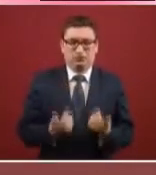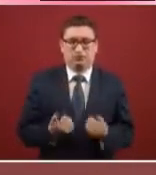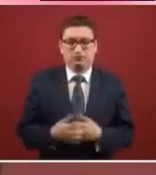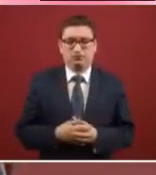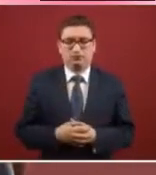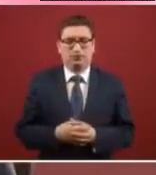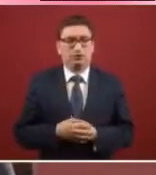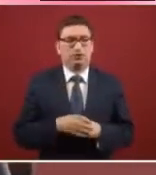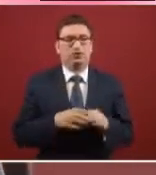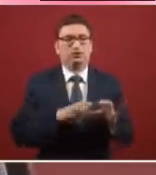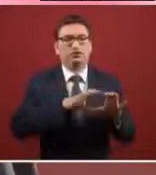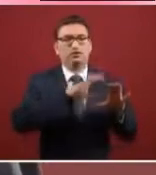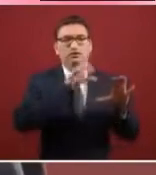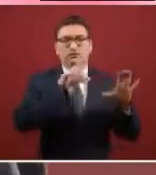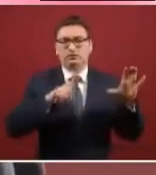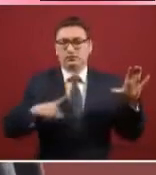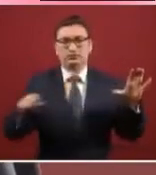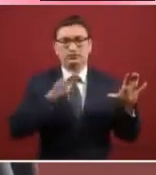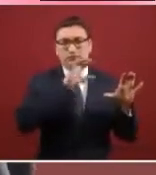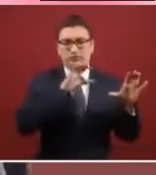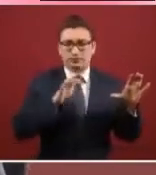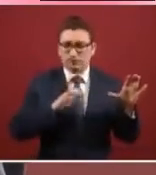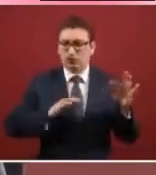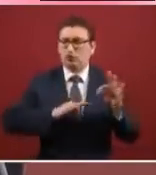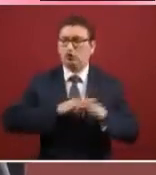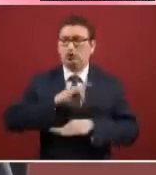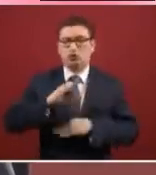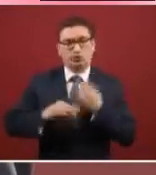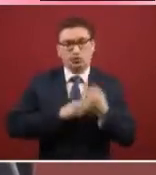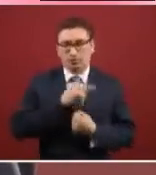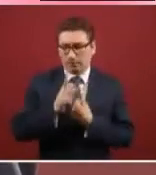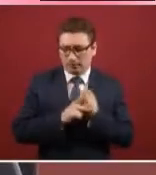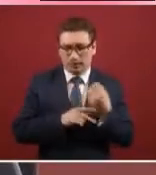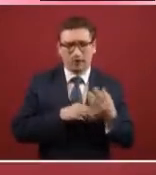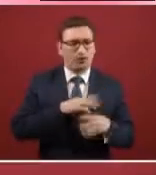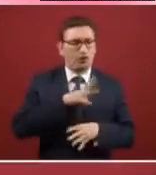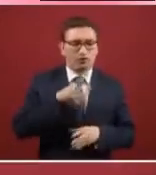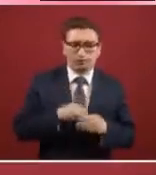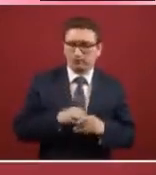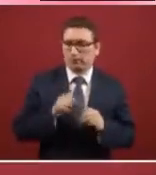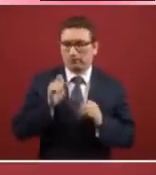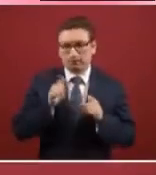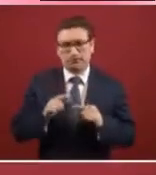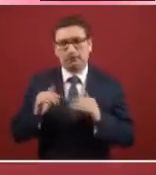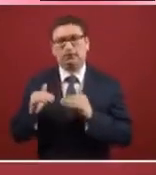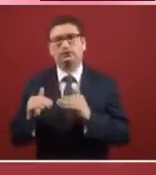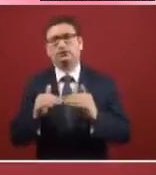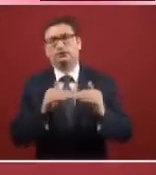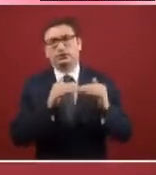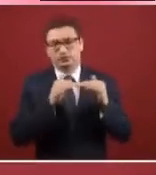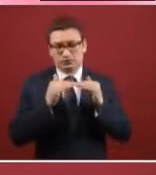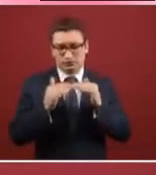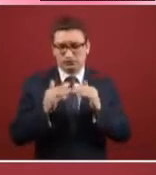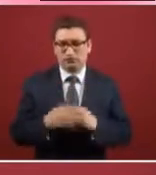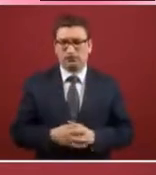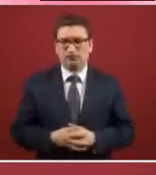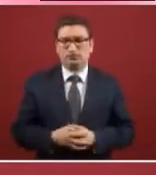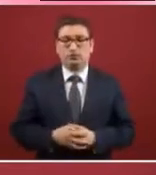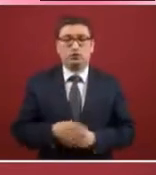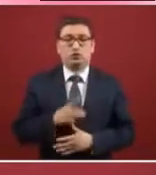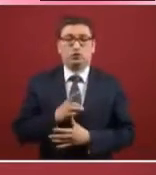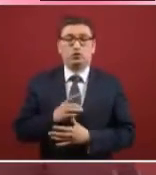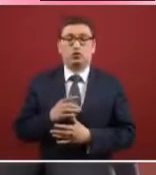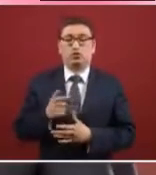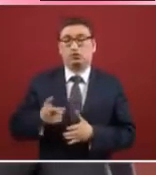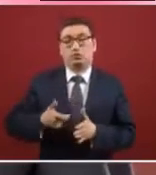that debe aplicar a todo el país. Should apply to the whole country. De que no suban. That they not raise